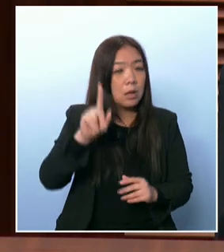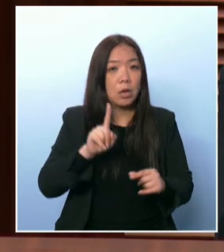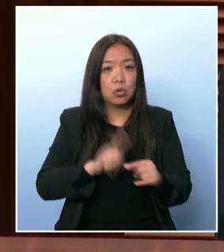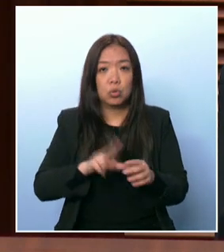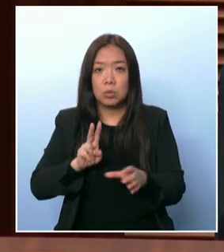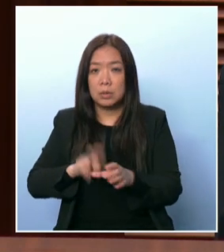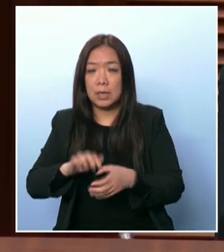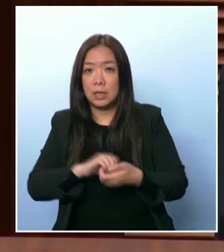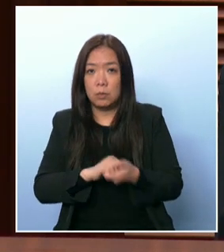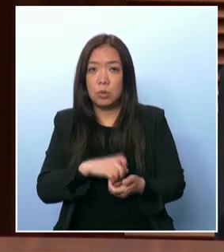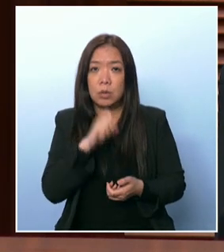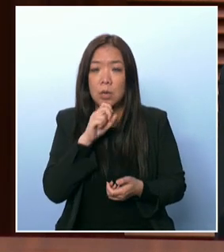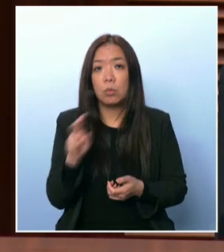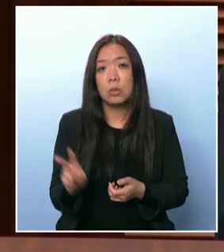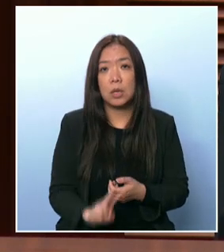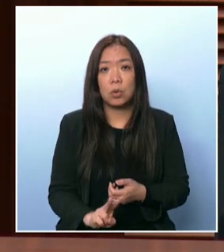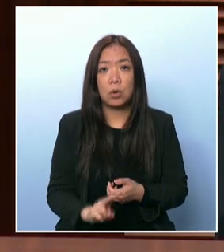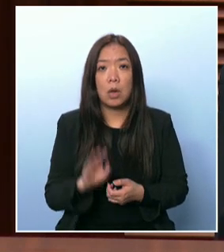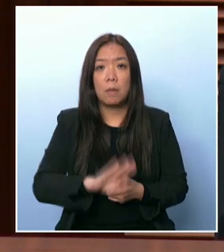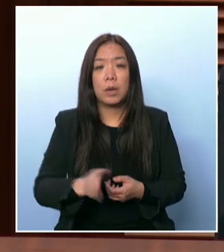these disease types.